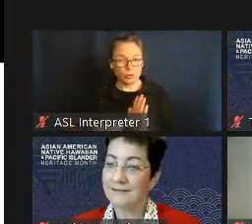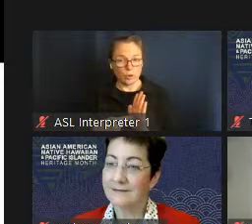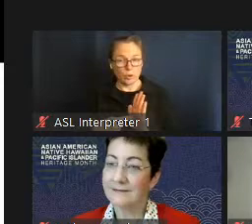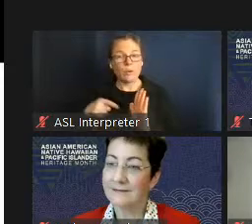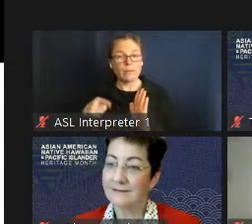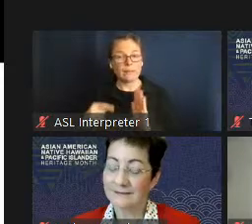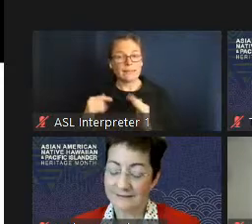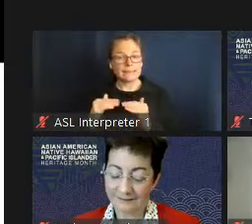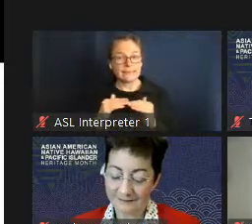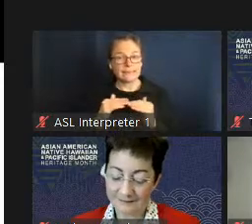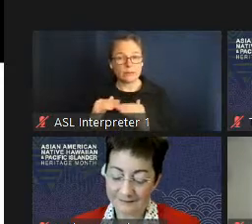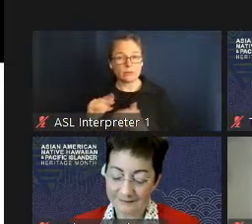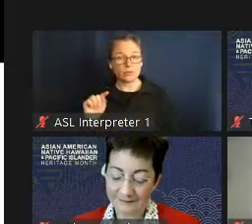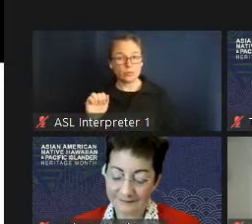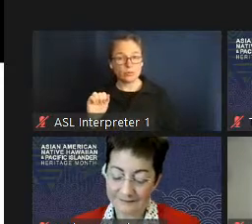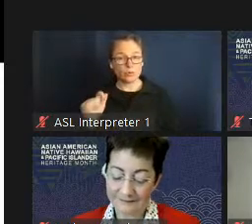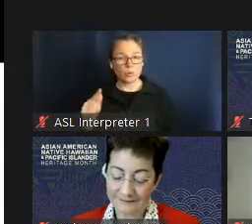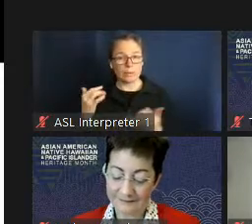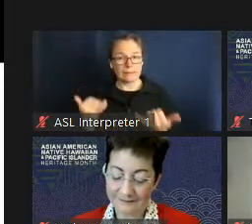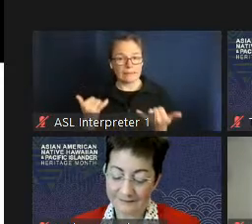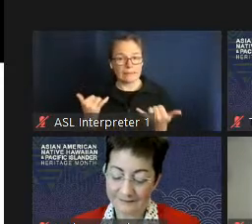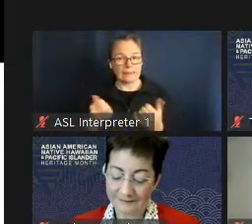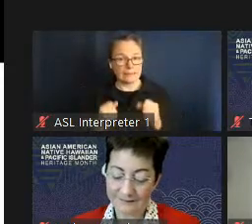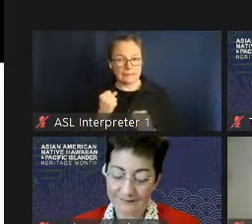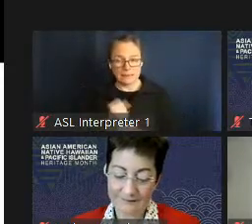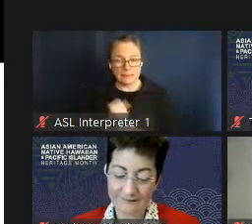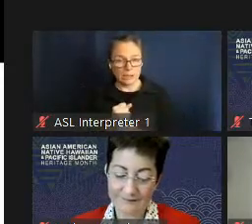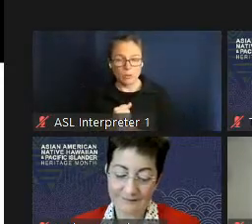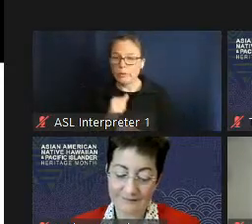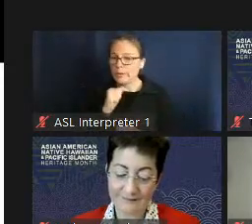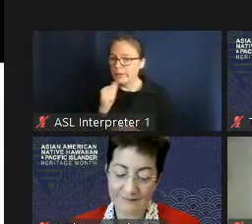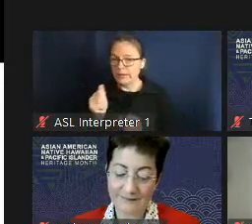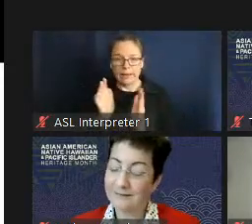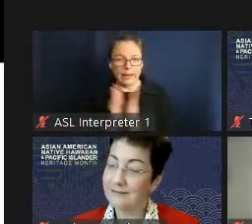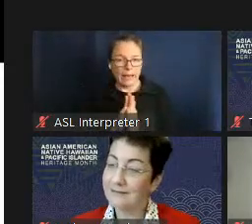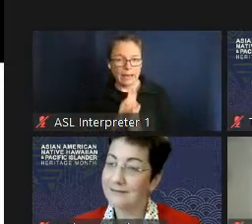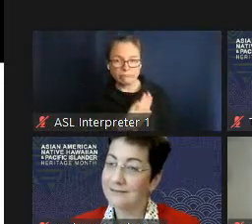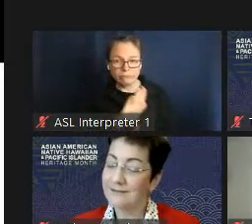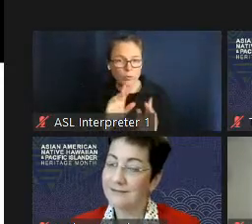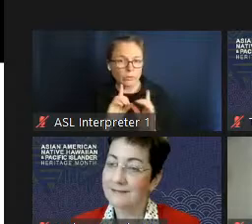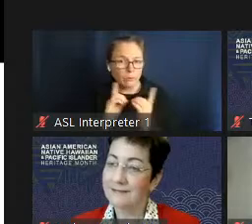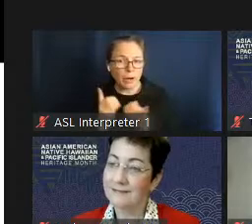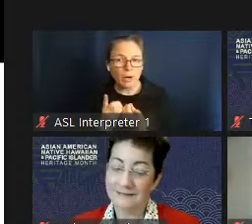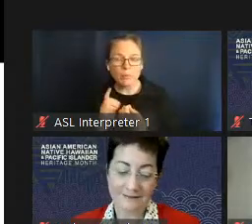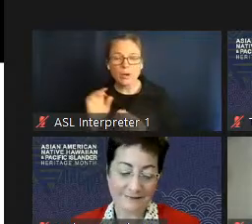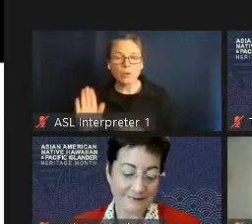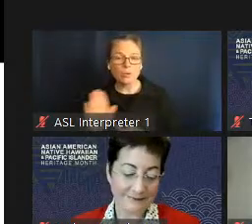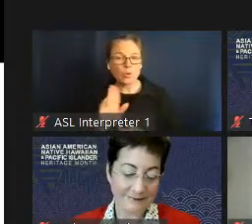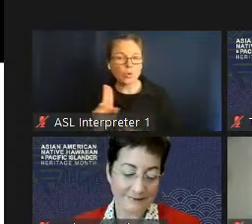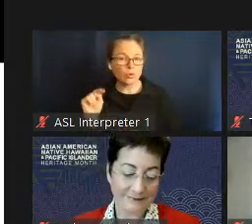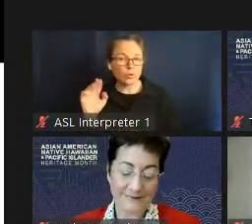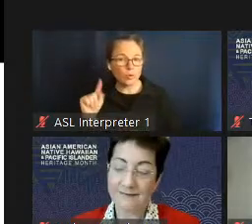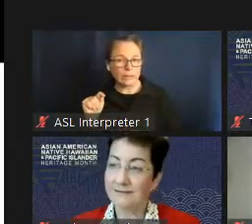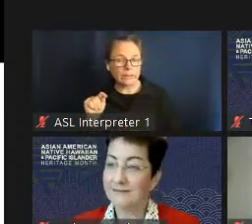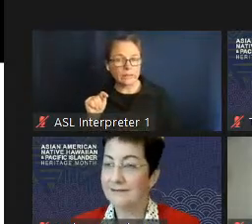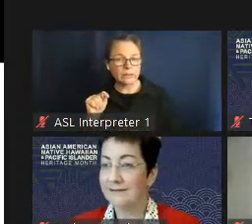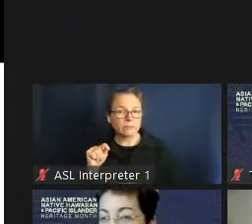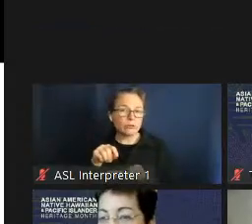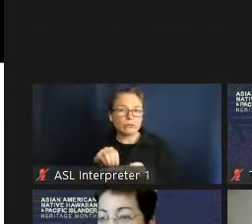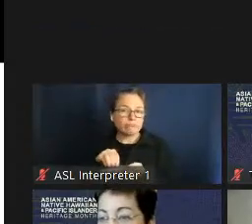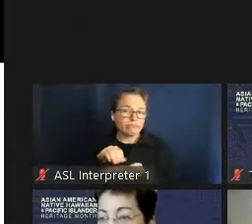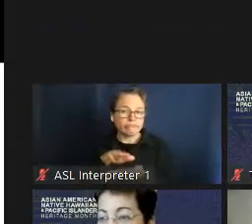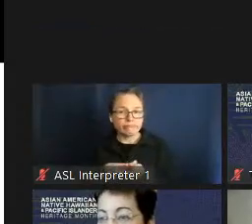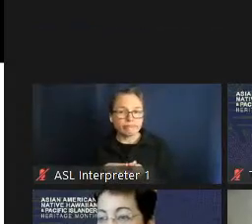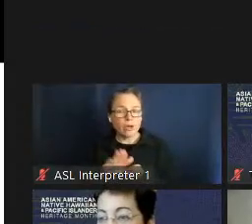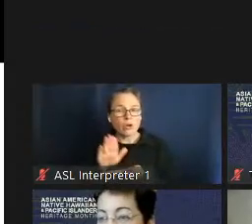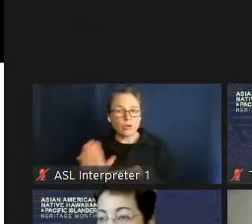tool this year, we did not ask departments or organizational units to capture the investments that